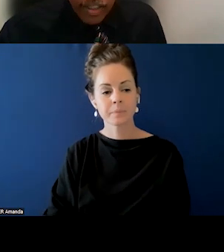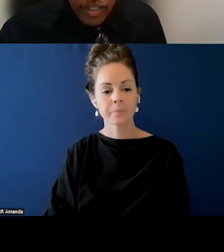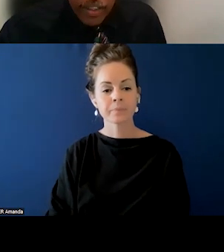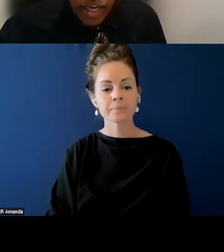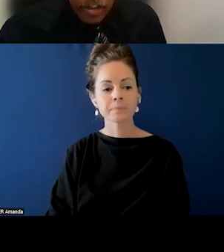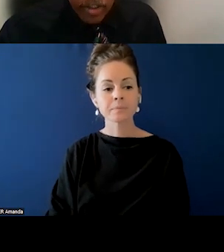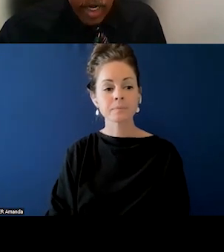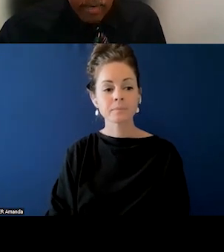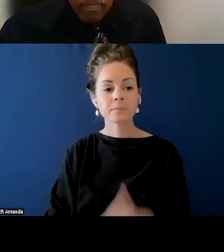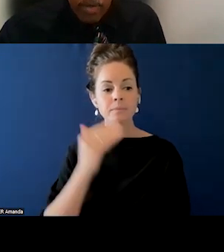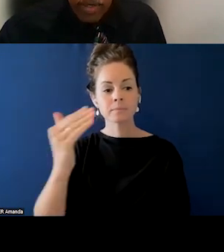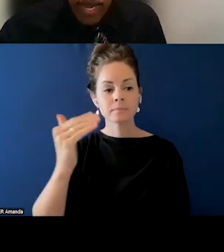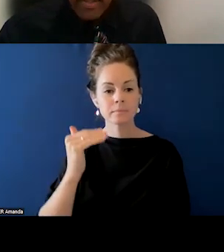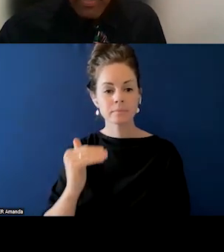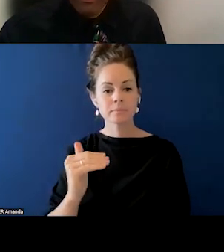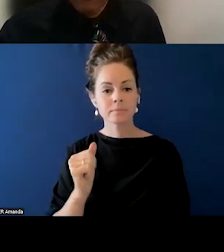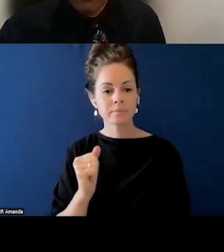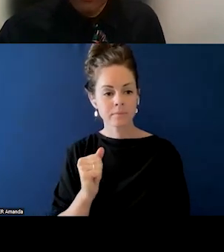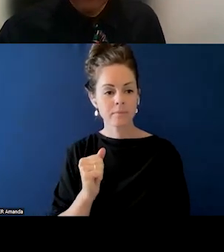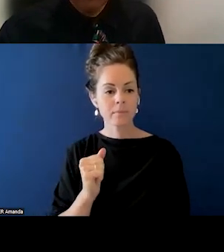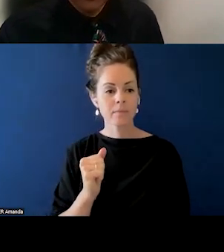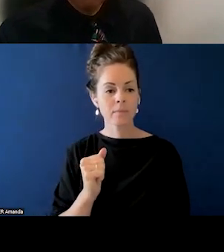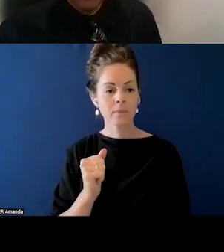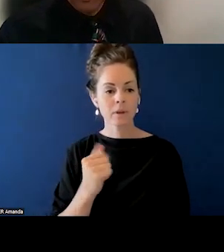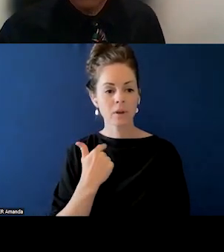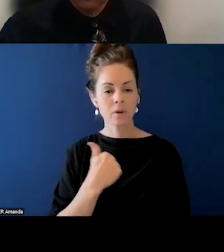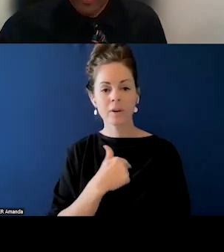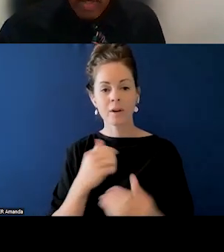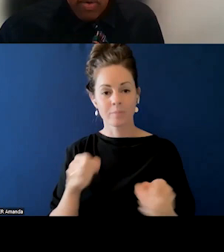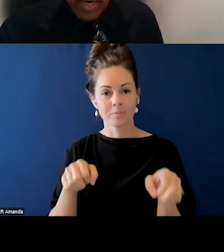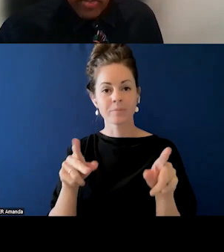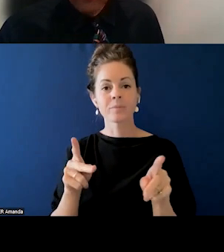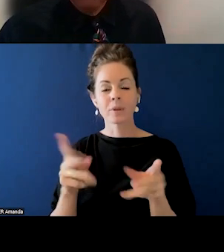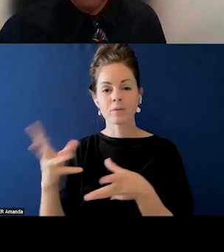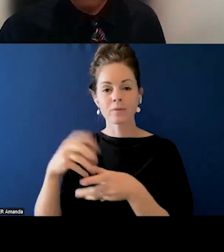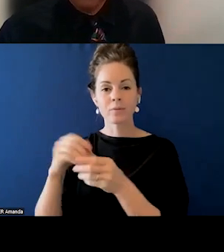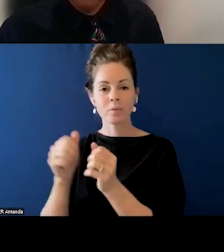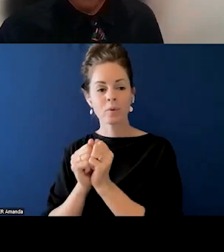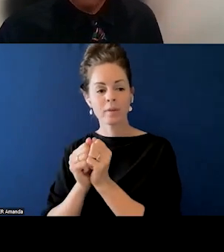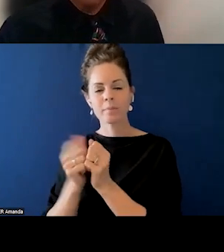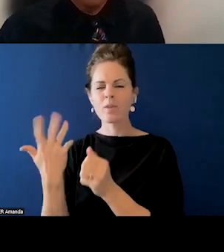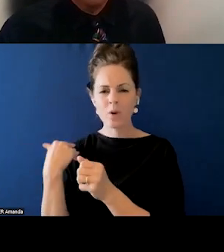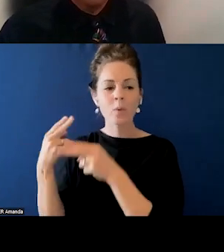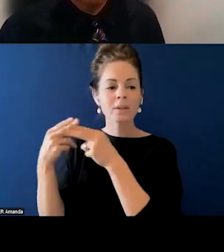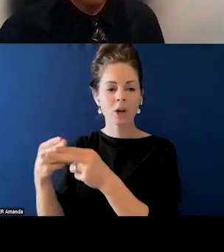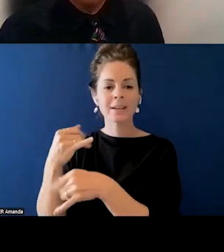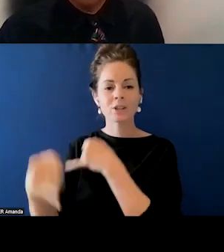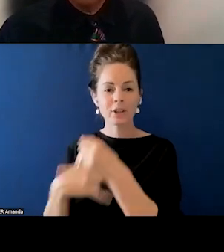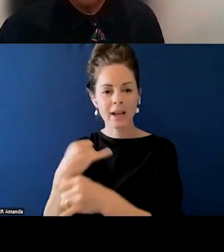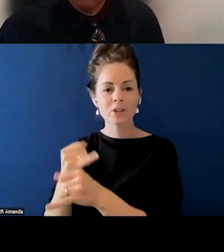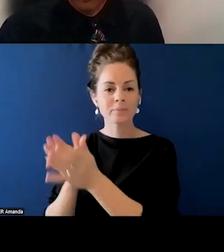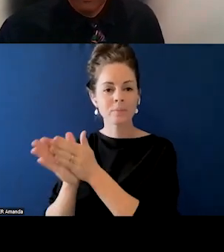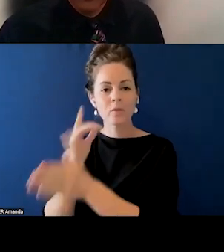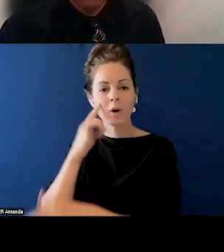Now, this next section, we've had the privilege of being affiliated with what used to be called the International Initiative for Mental